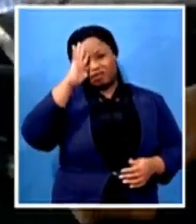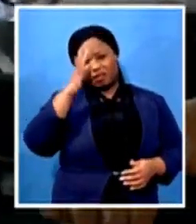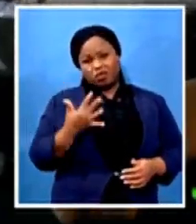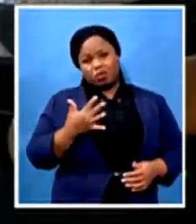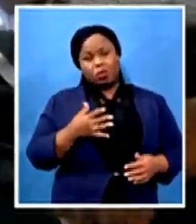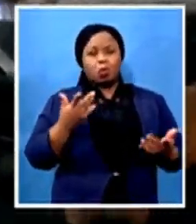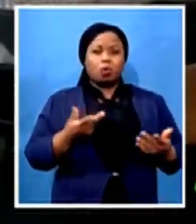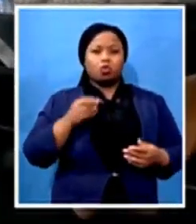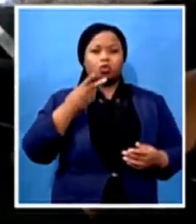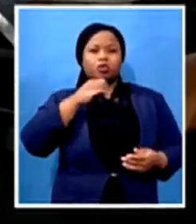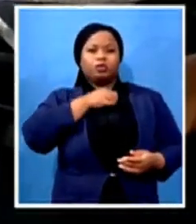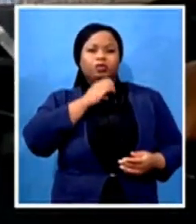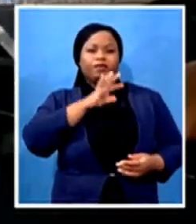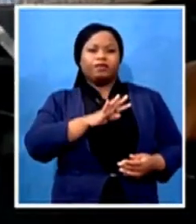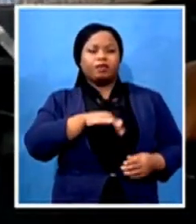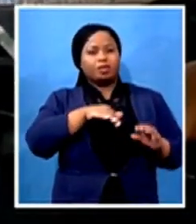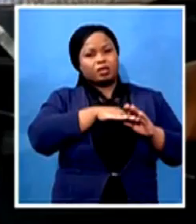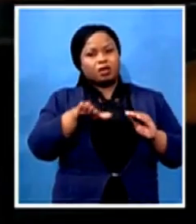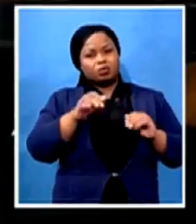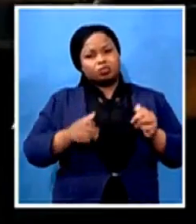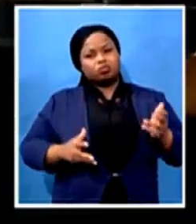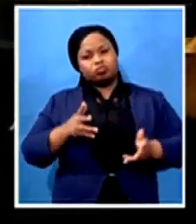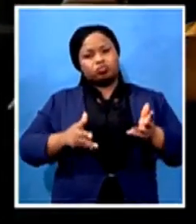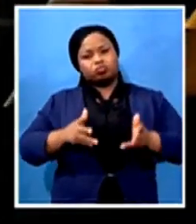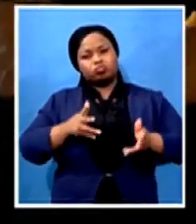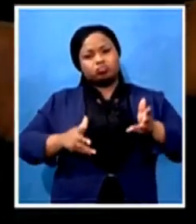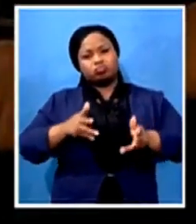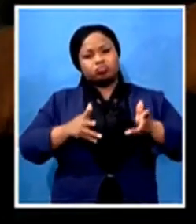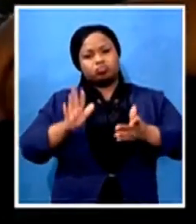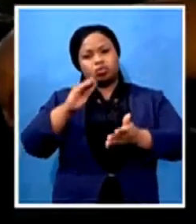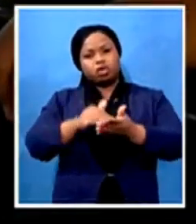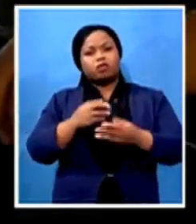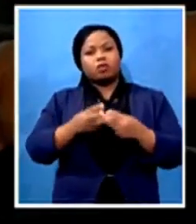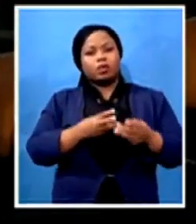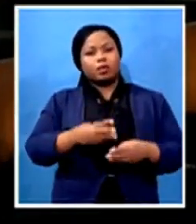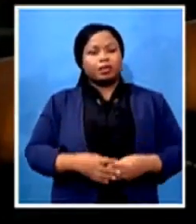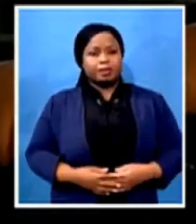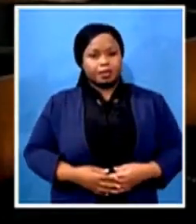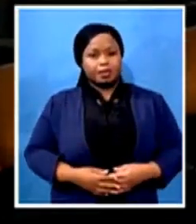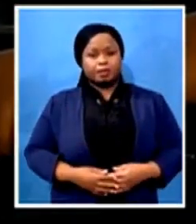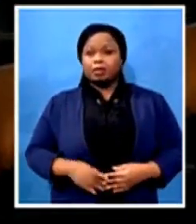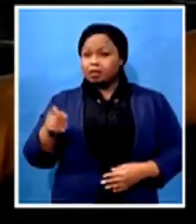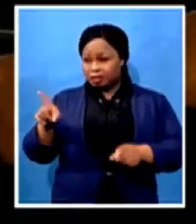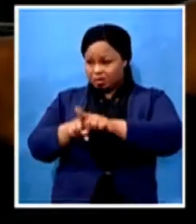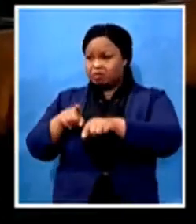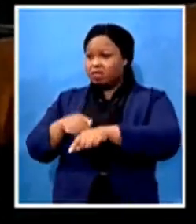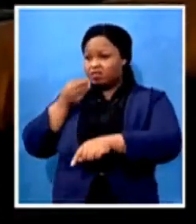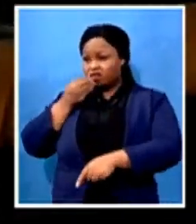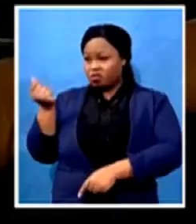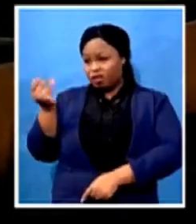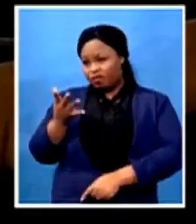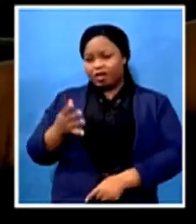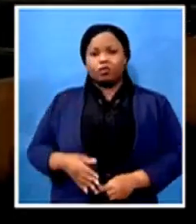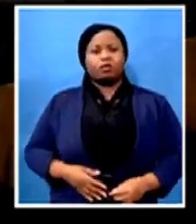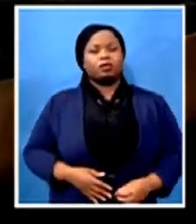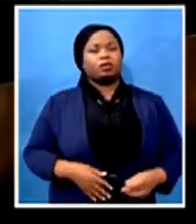ngifike emsebenzini ngesikhathi. Ngapho ukudla kuyadura? Ngapho ukudla kuyadula. Uyabona nje impilo